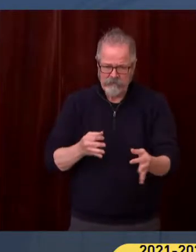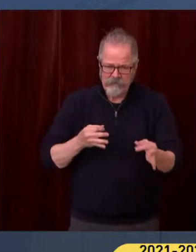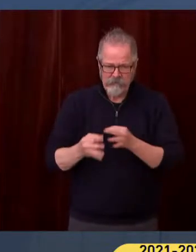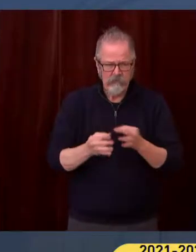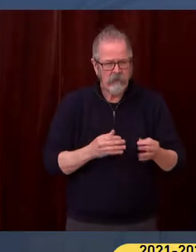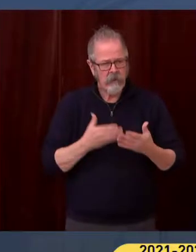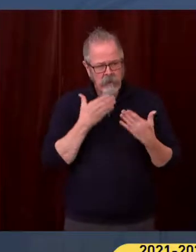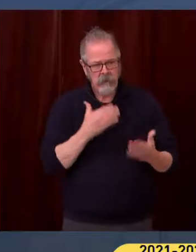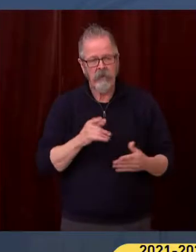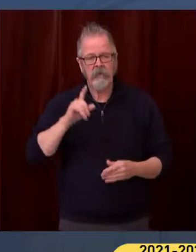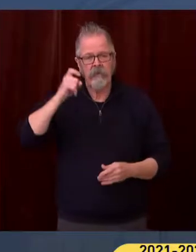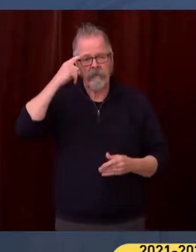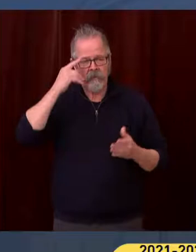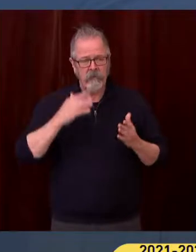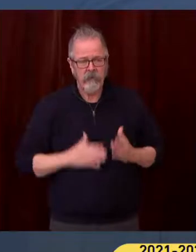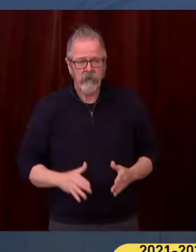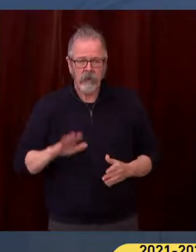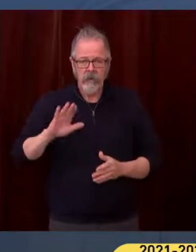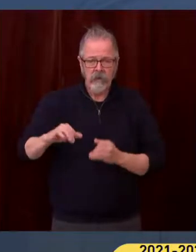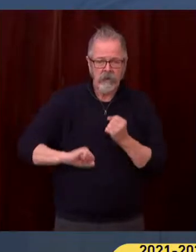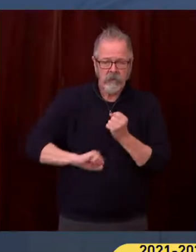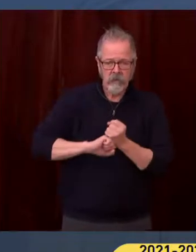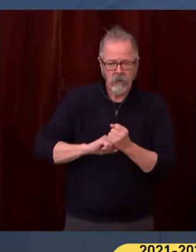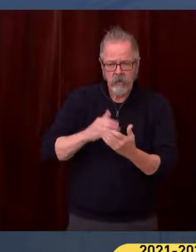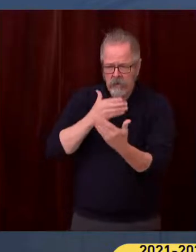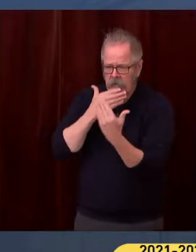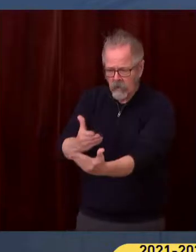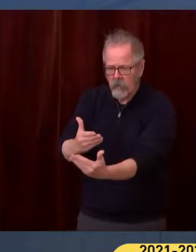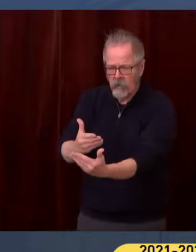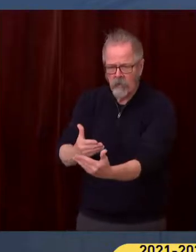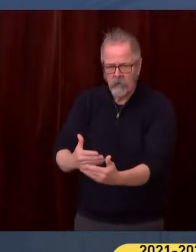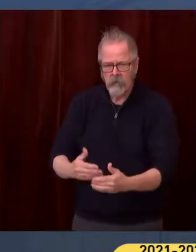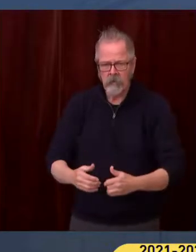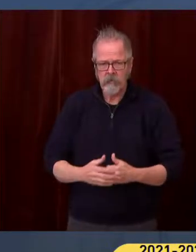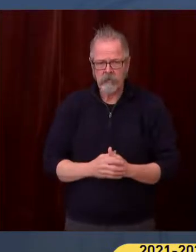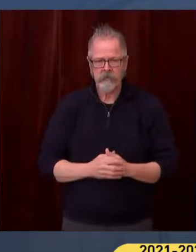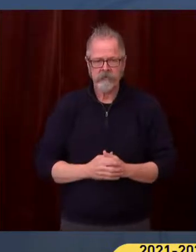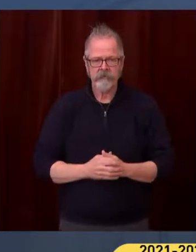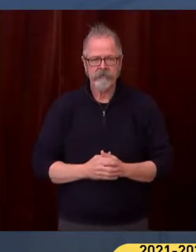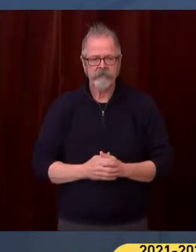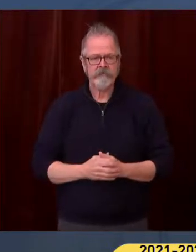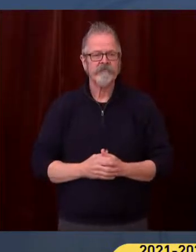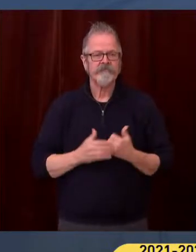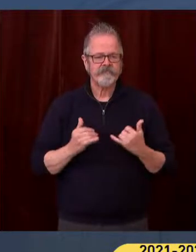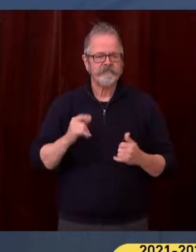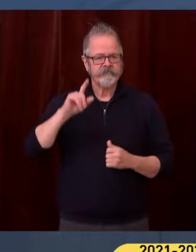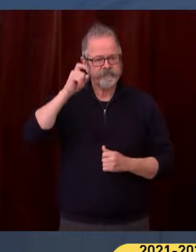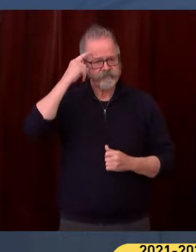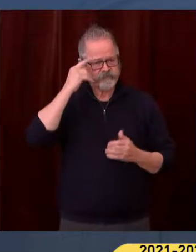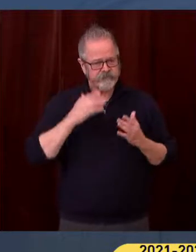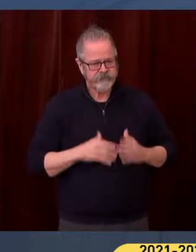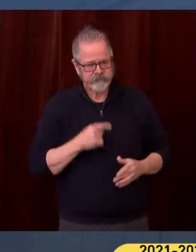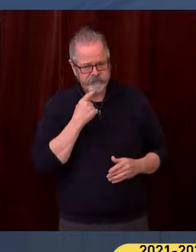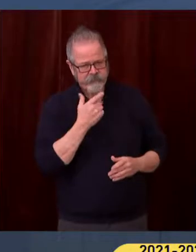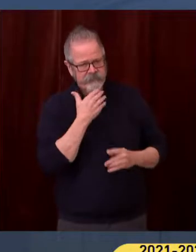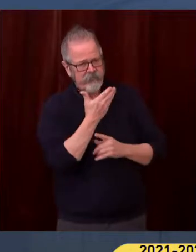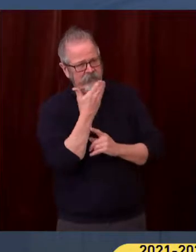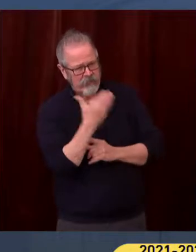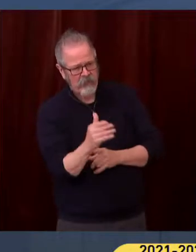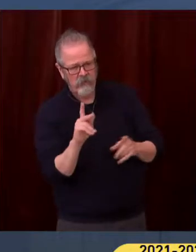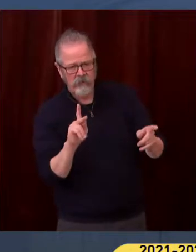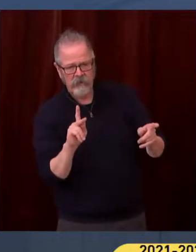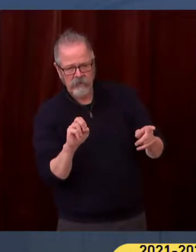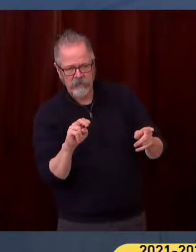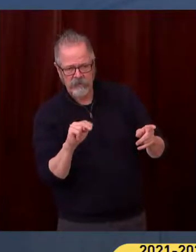.G. Thank you, Kent. Thanks for your hard-working people. R want to bring those benefits home to Washington. R also just want to say